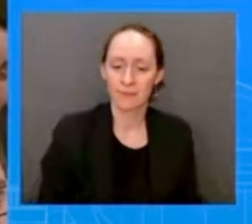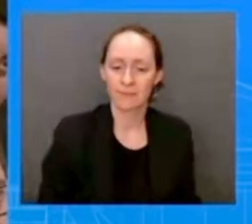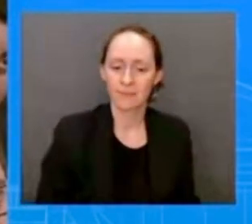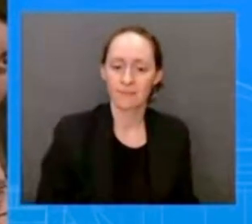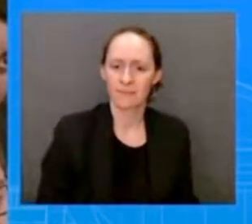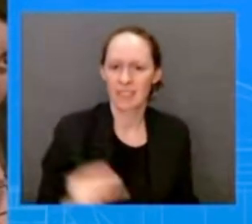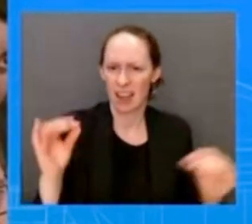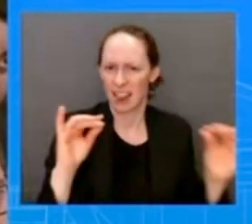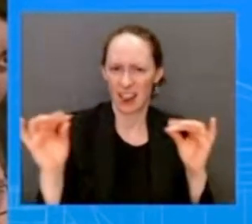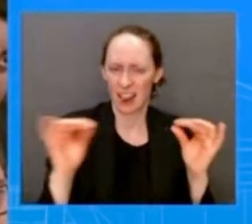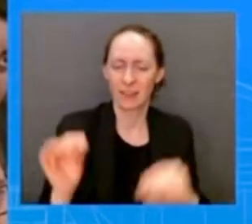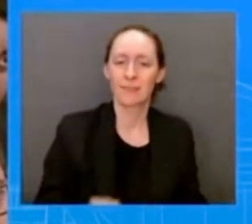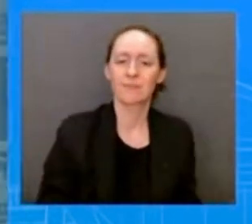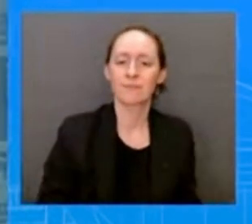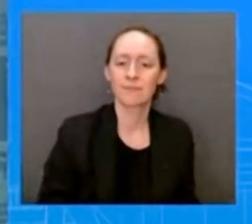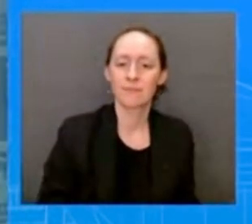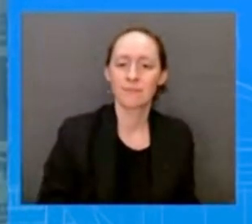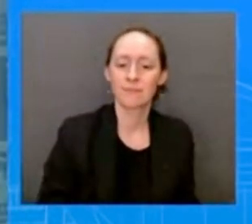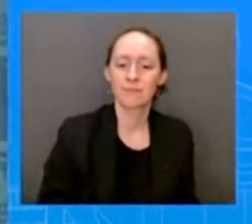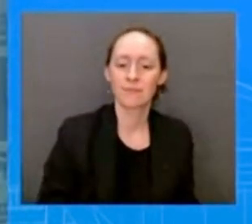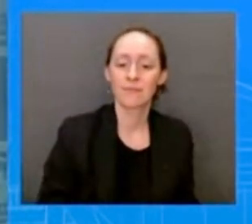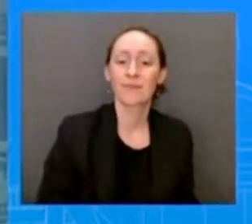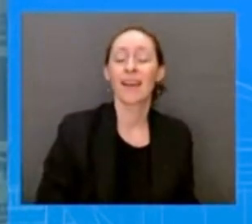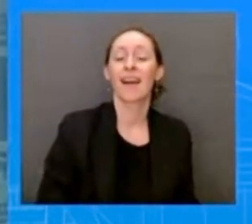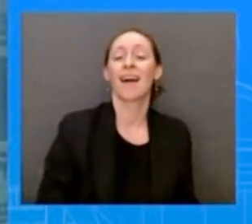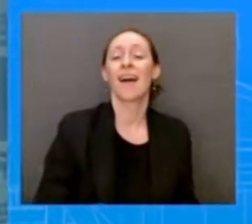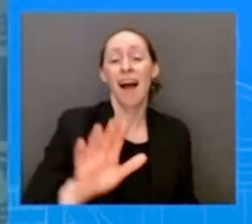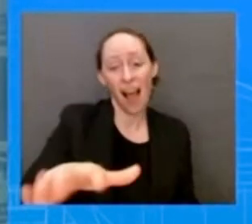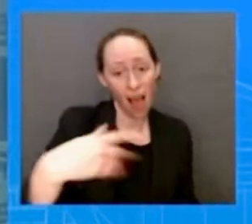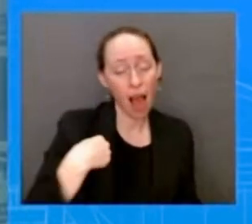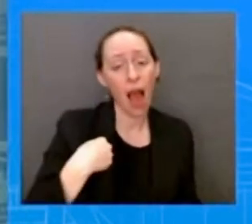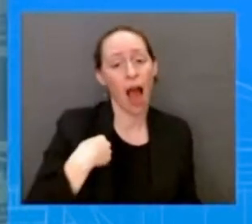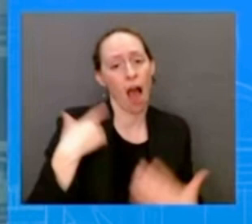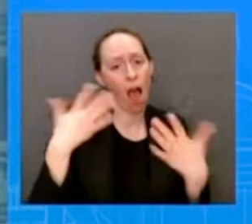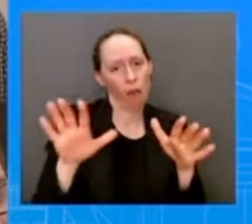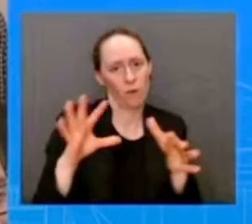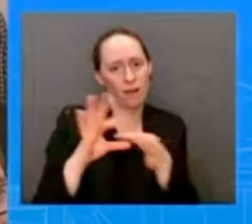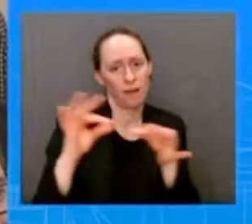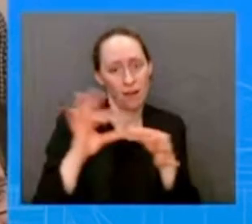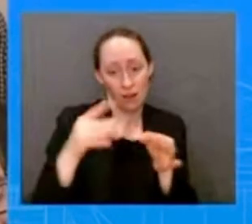I'm saying both things can exist at the same time.